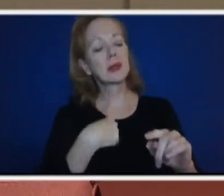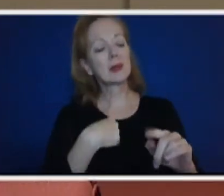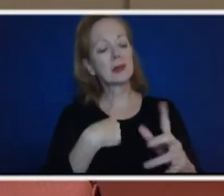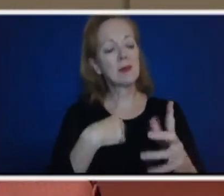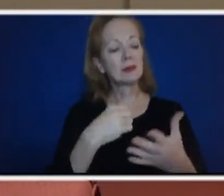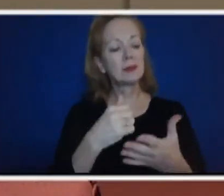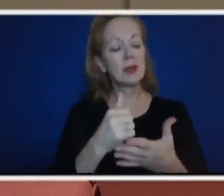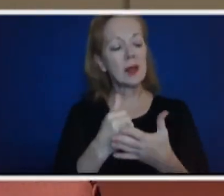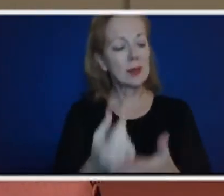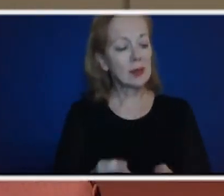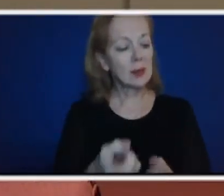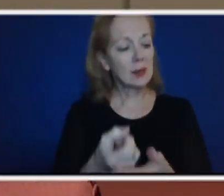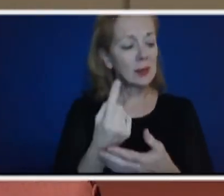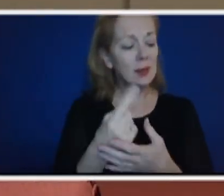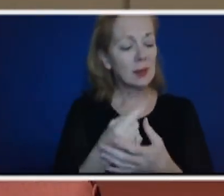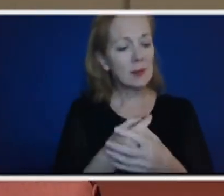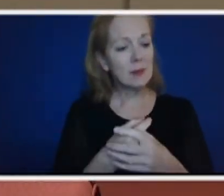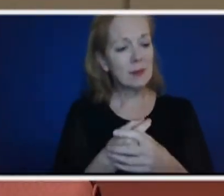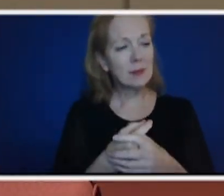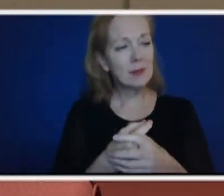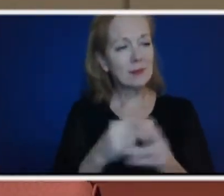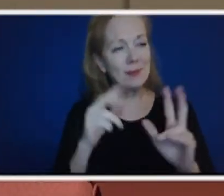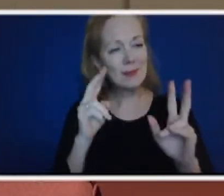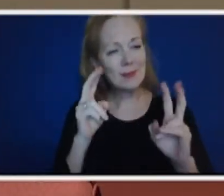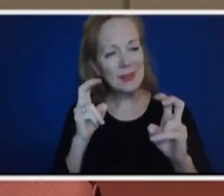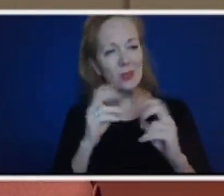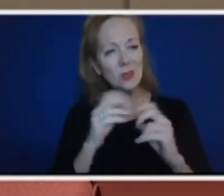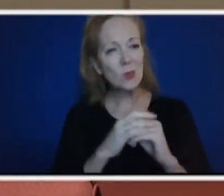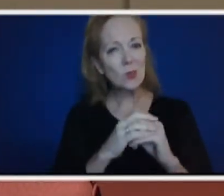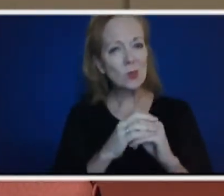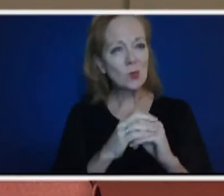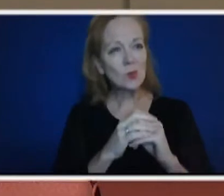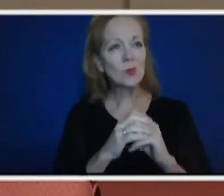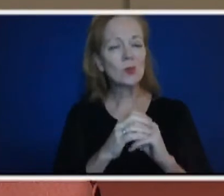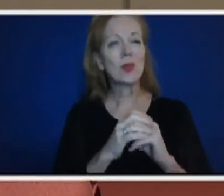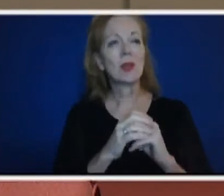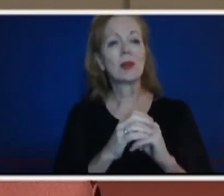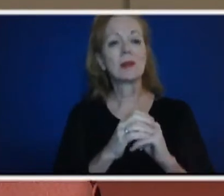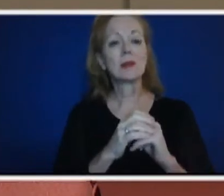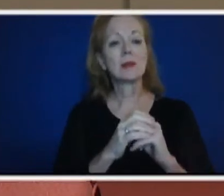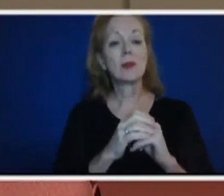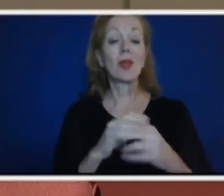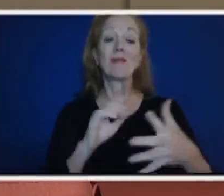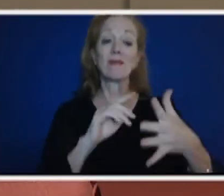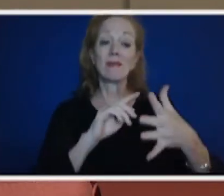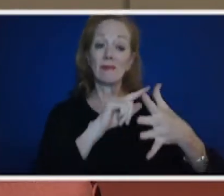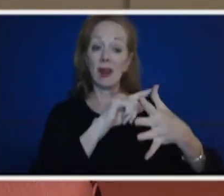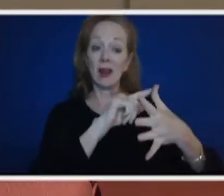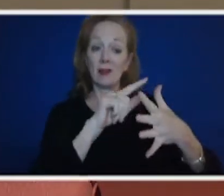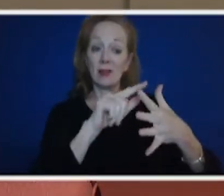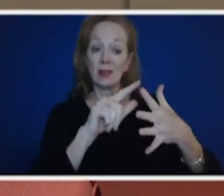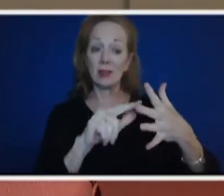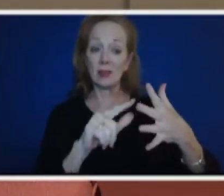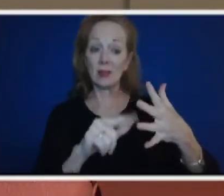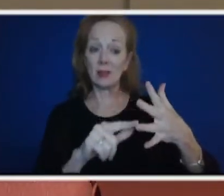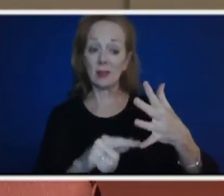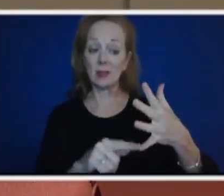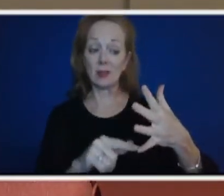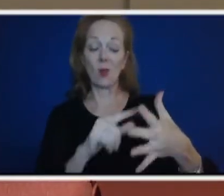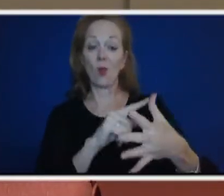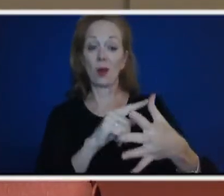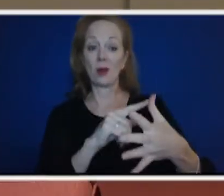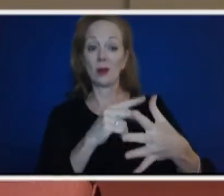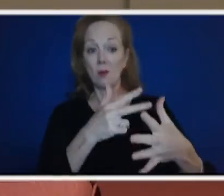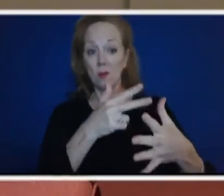help me understand the issue of, I got 5 issues actually. 1, parking, right? And